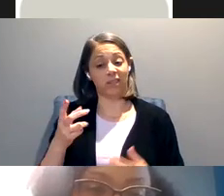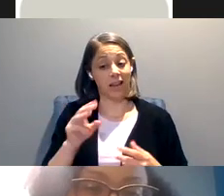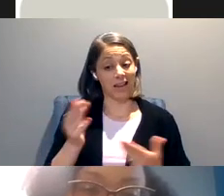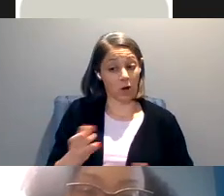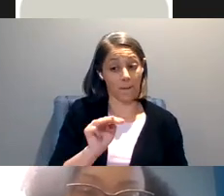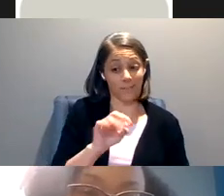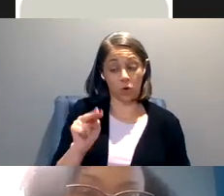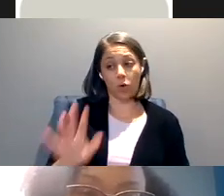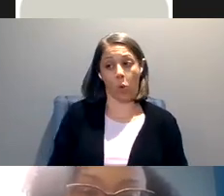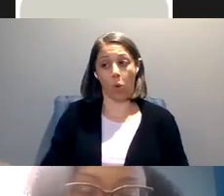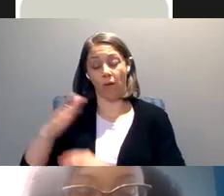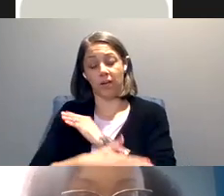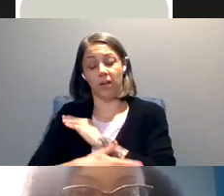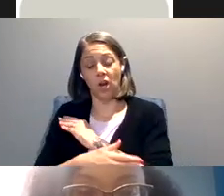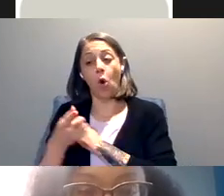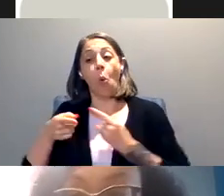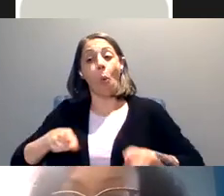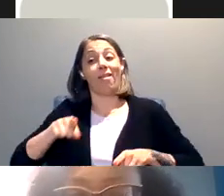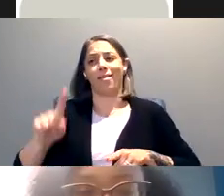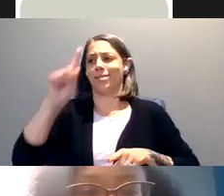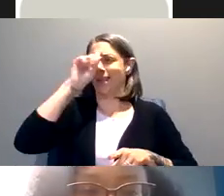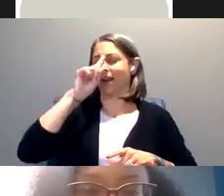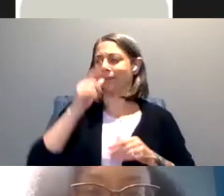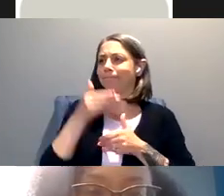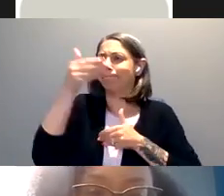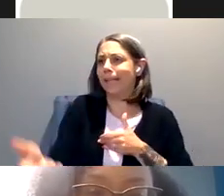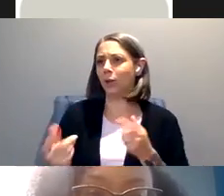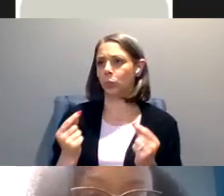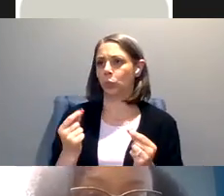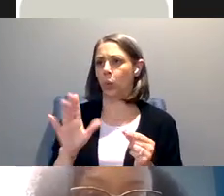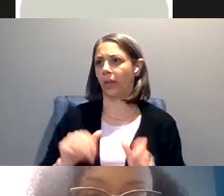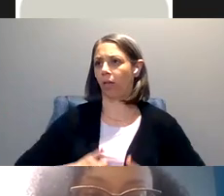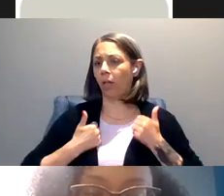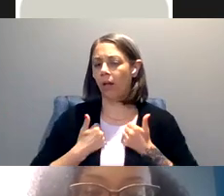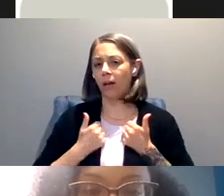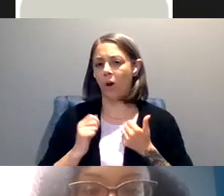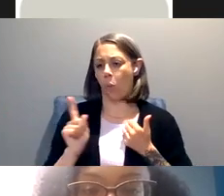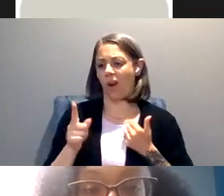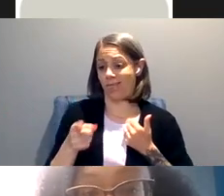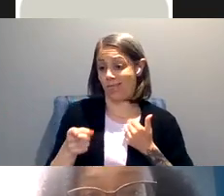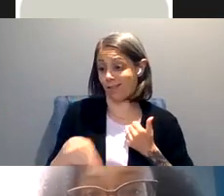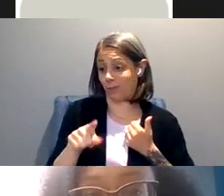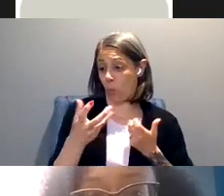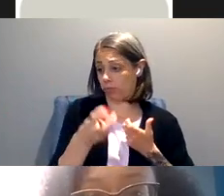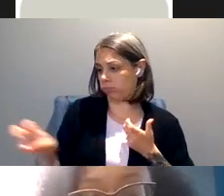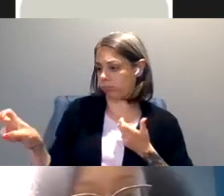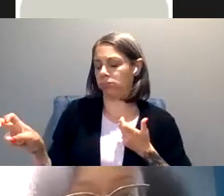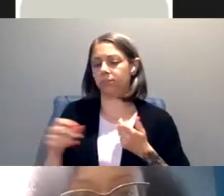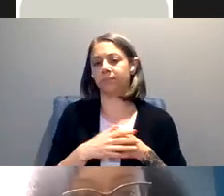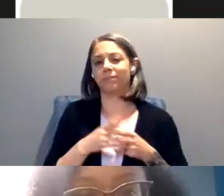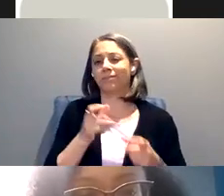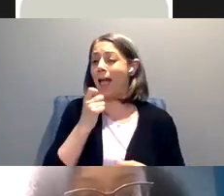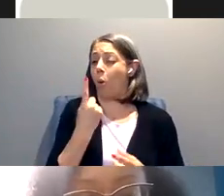owners are thinking about the next stage of their life and kind of where they might want to transition, they don't always have a strong